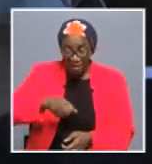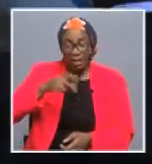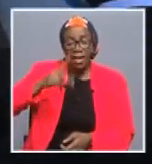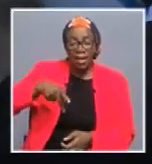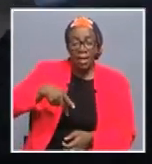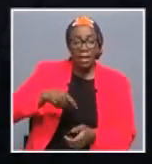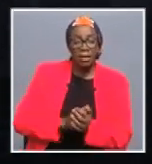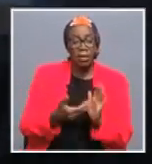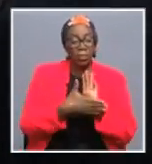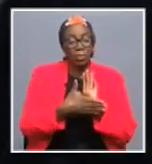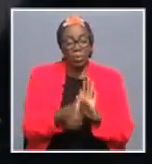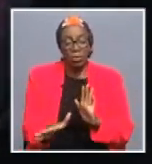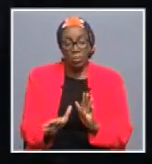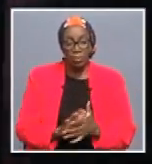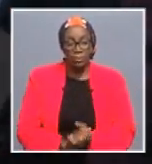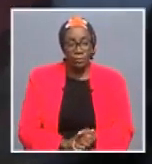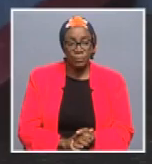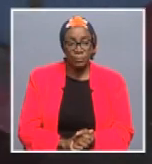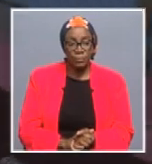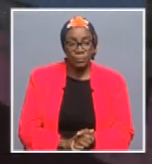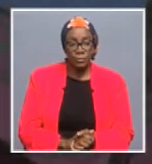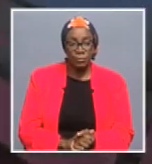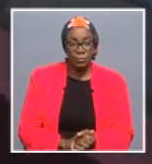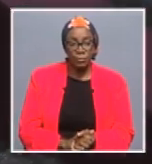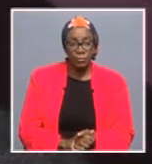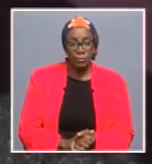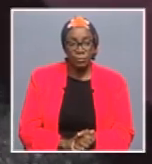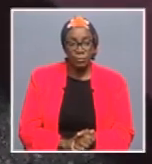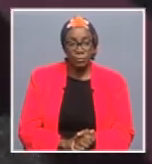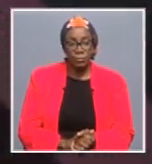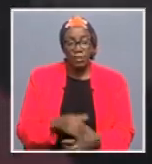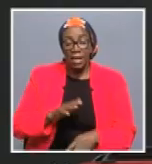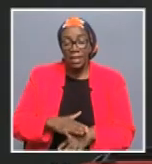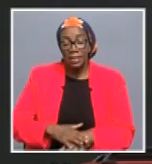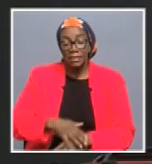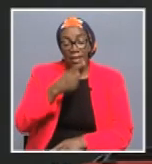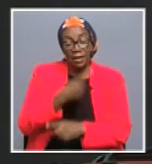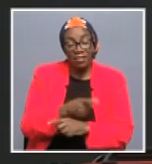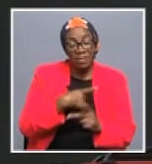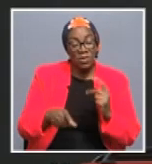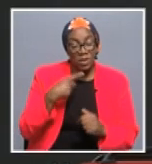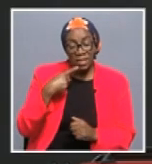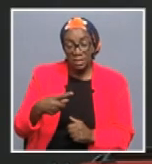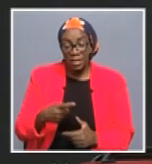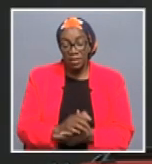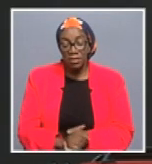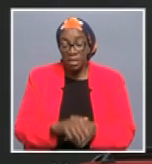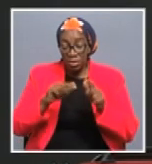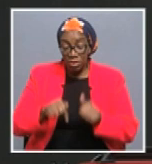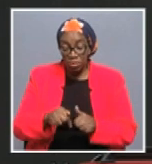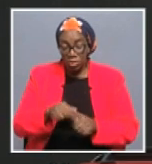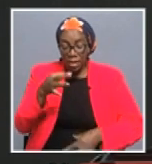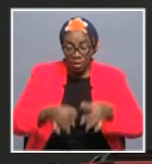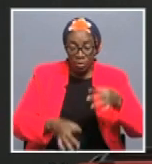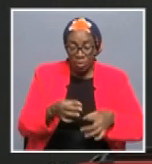case doesn't mean acquittal. The case would be, as the Prosecutor General mentioned, I've read in today's paper, and